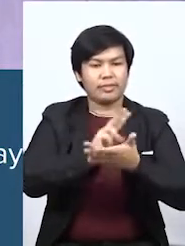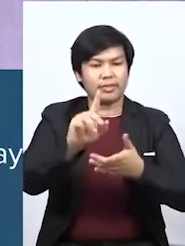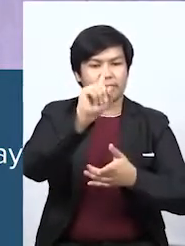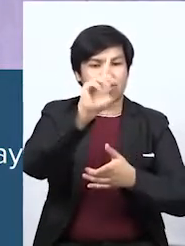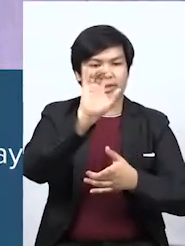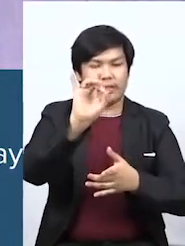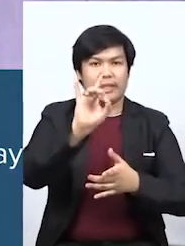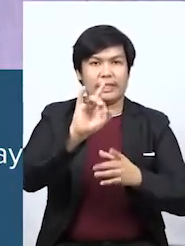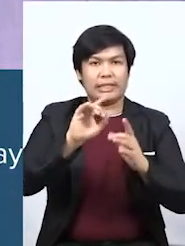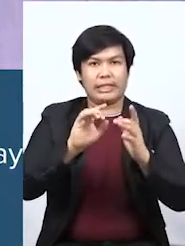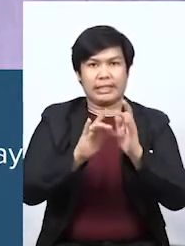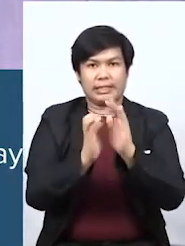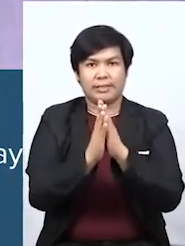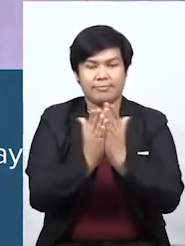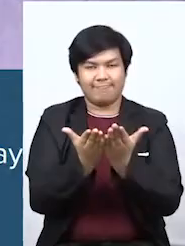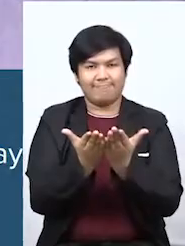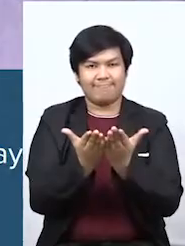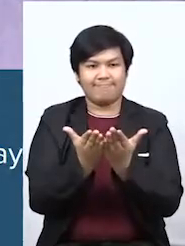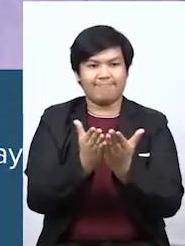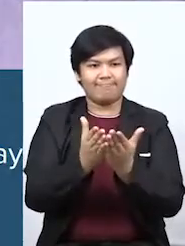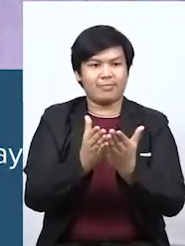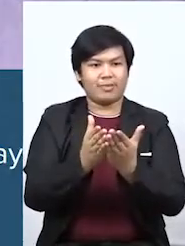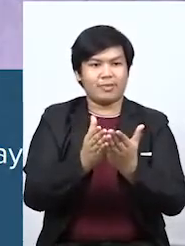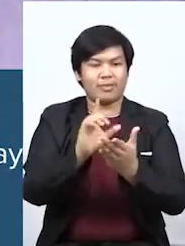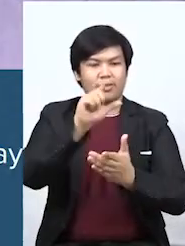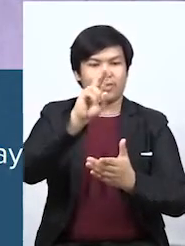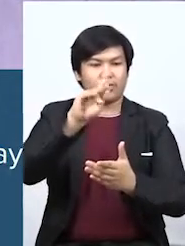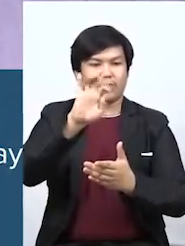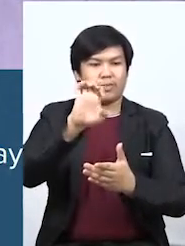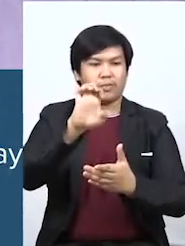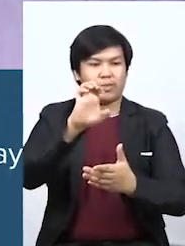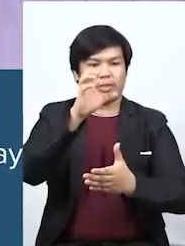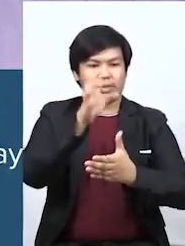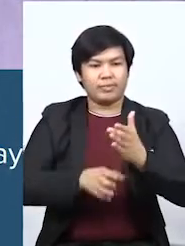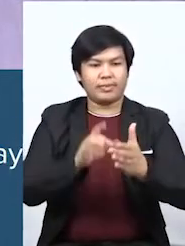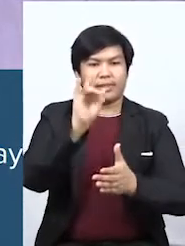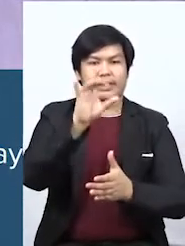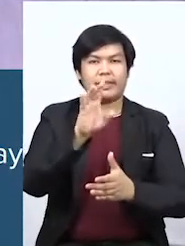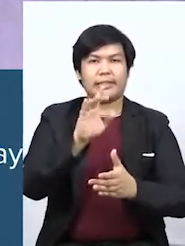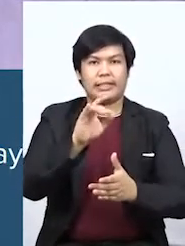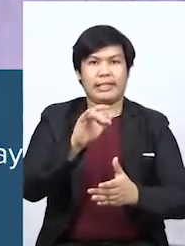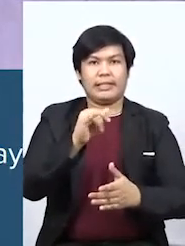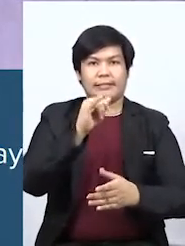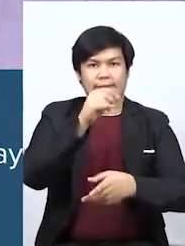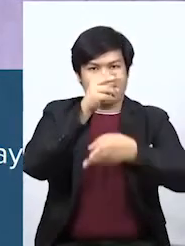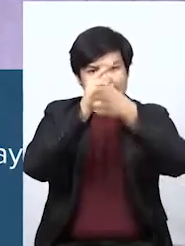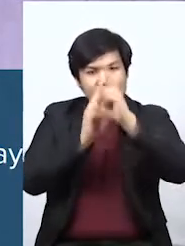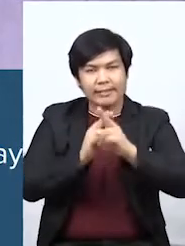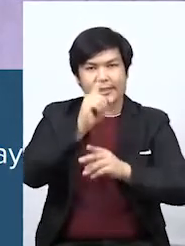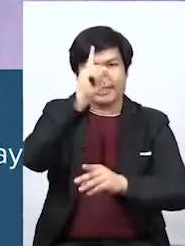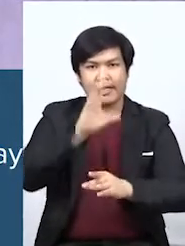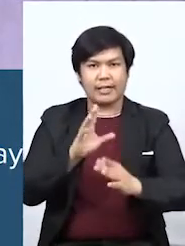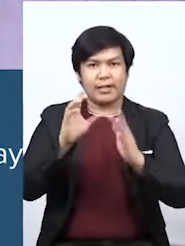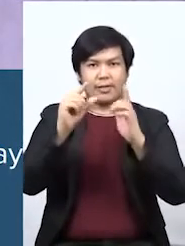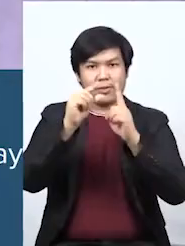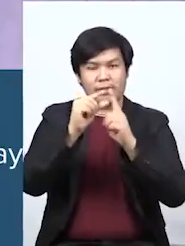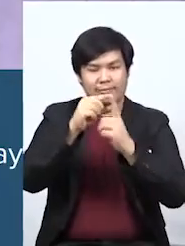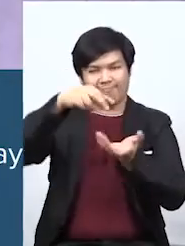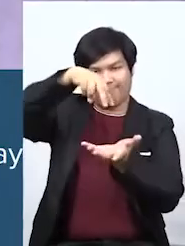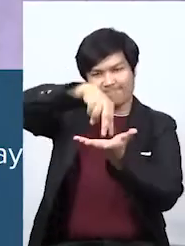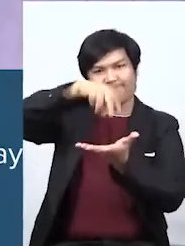bibles to Luke chapter 18 and in reverence the reading of God's holy word please stand if you're able